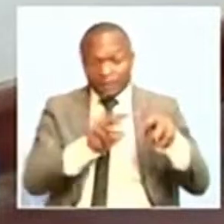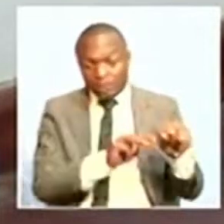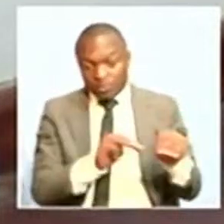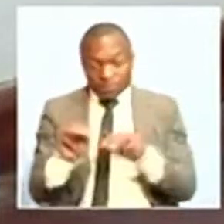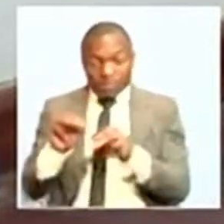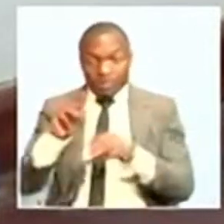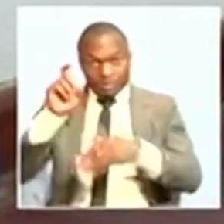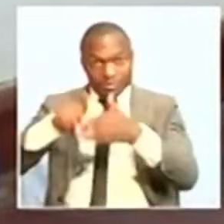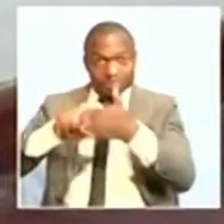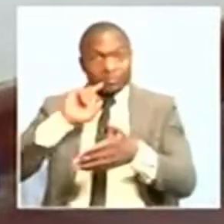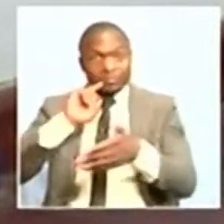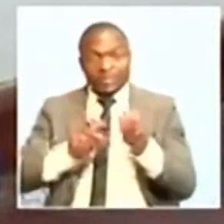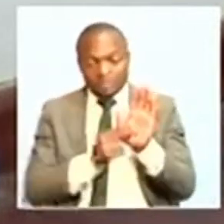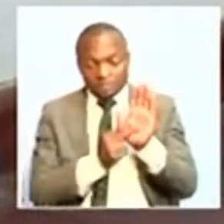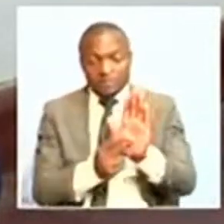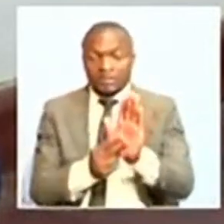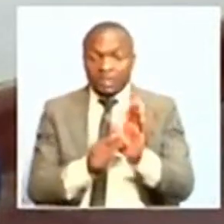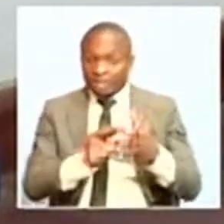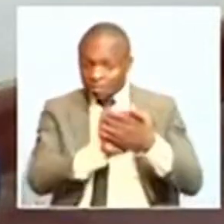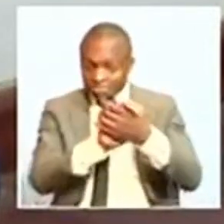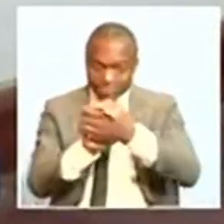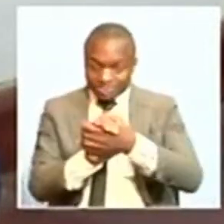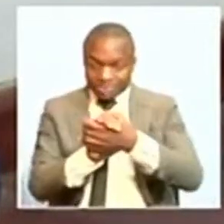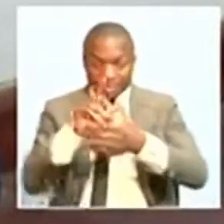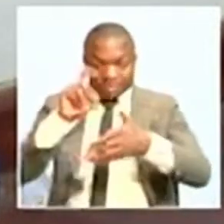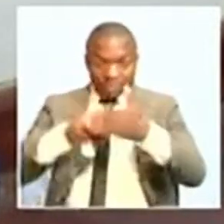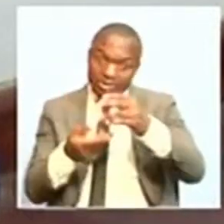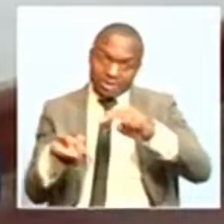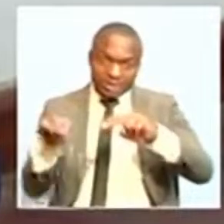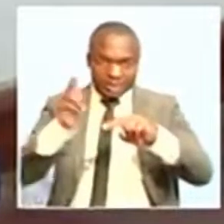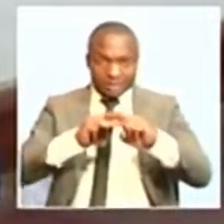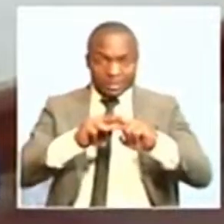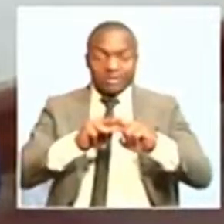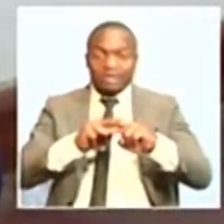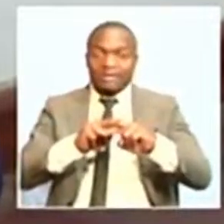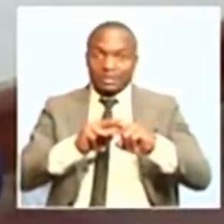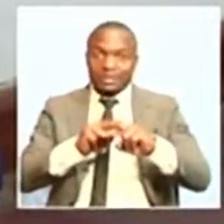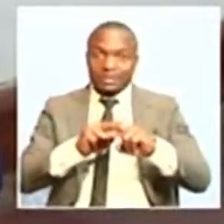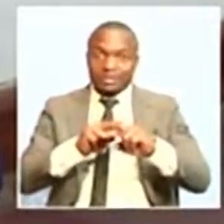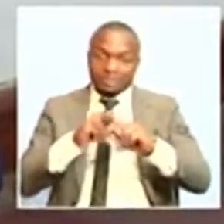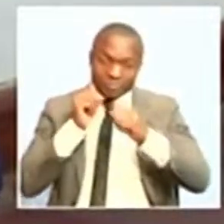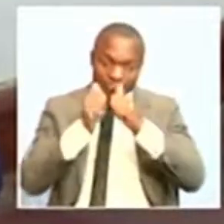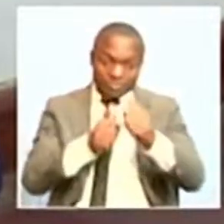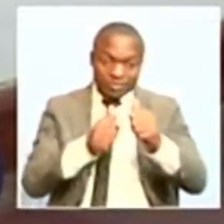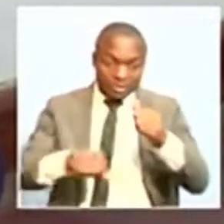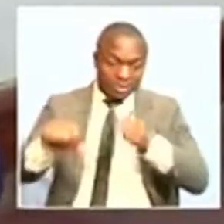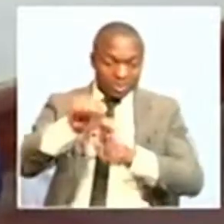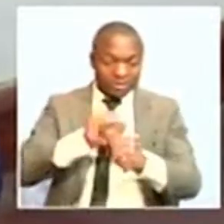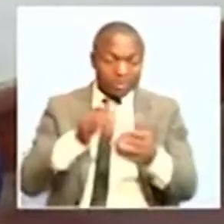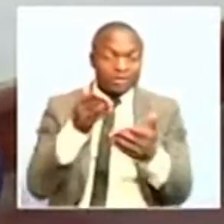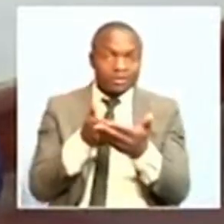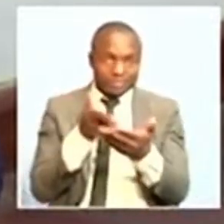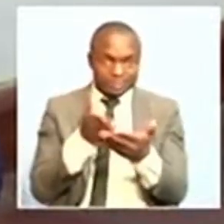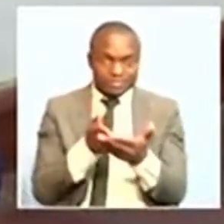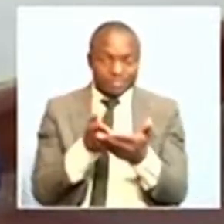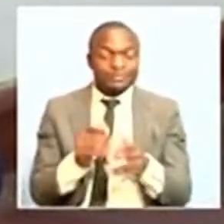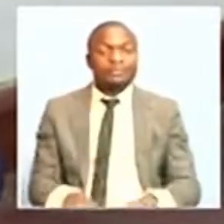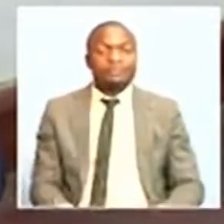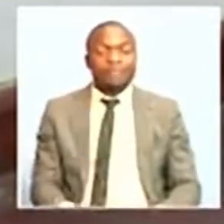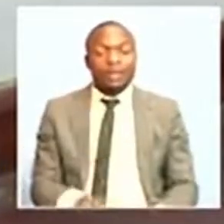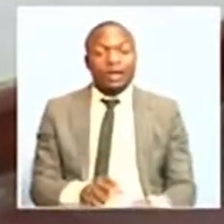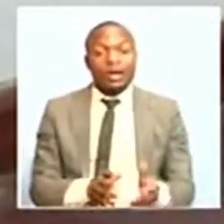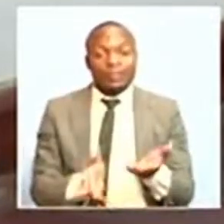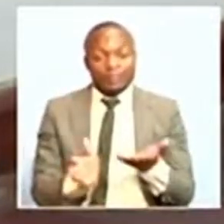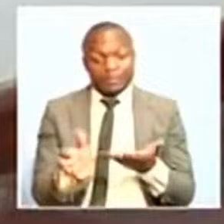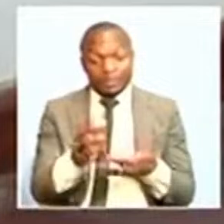proof of presumptive tax payment. That's one way of just enhancing compliance around this, so that to explore the possibility of collecting